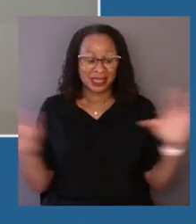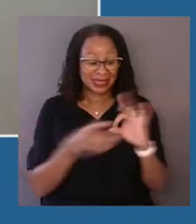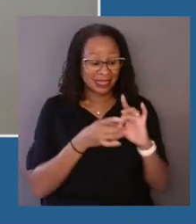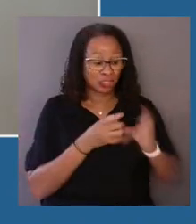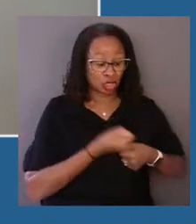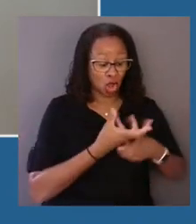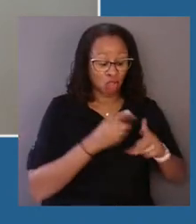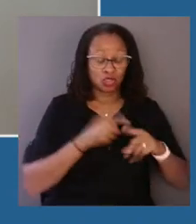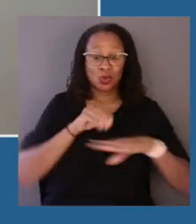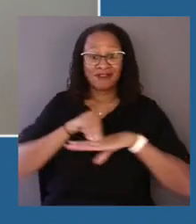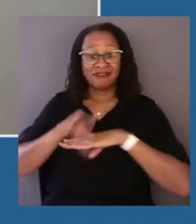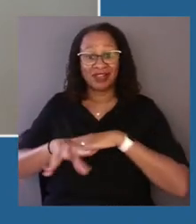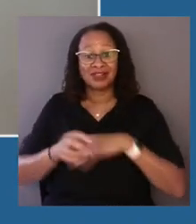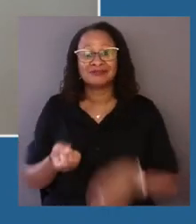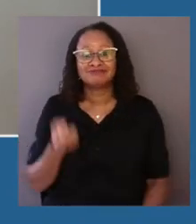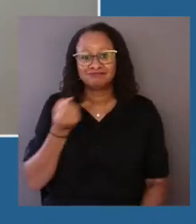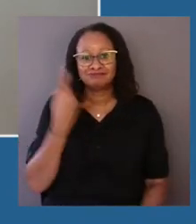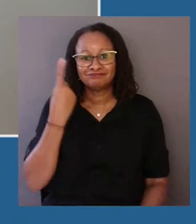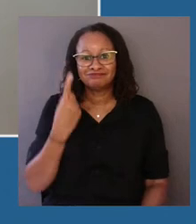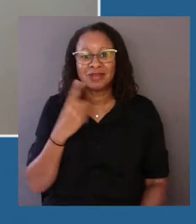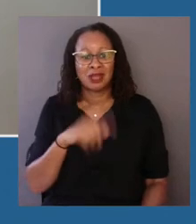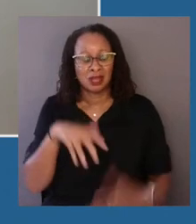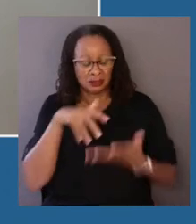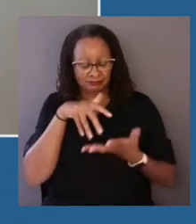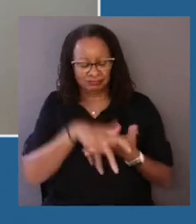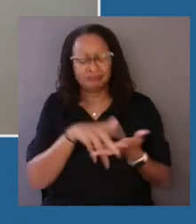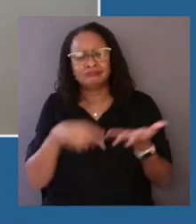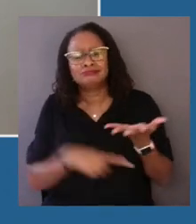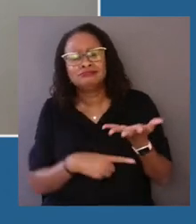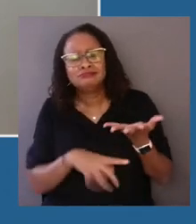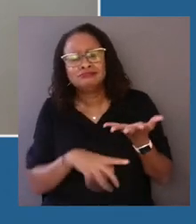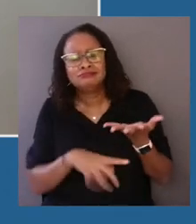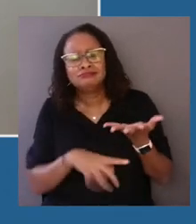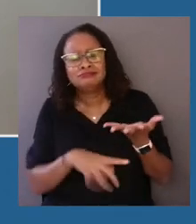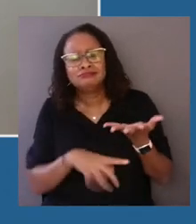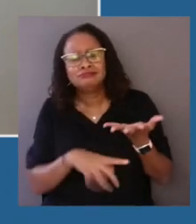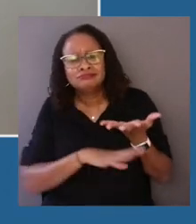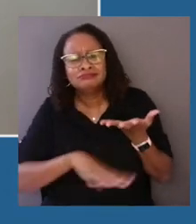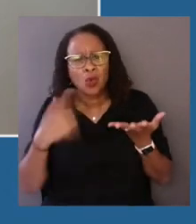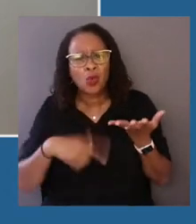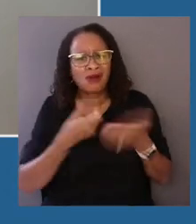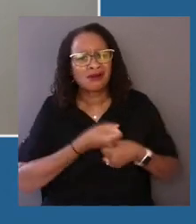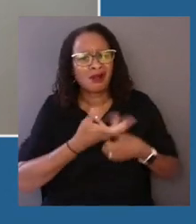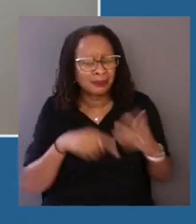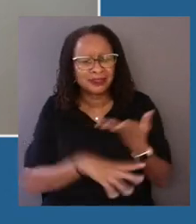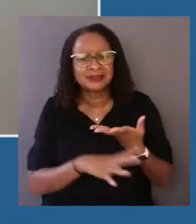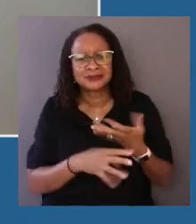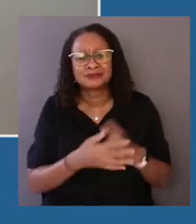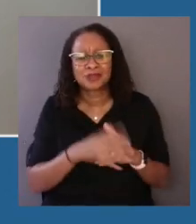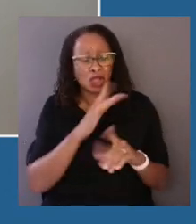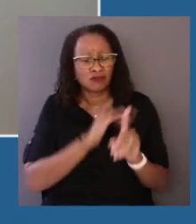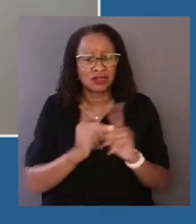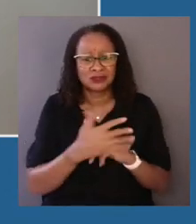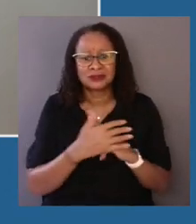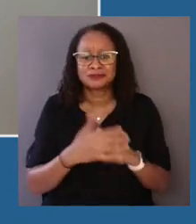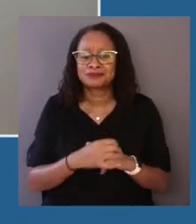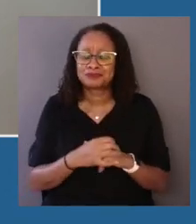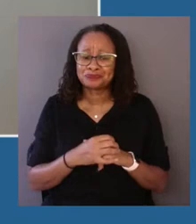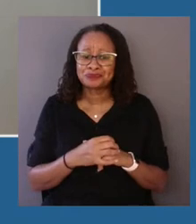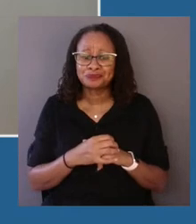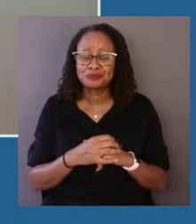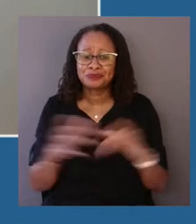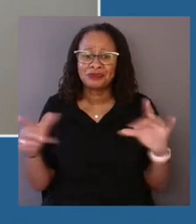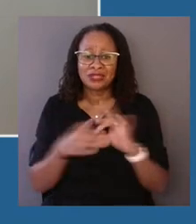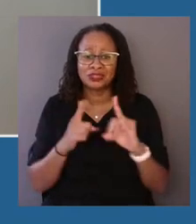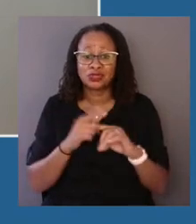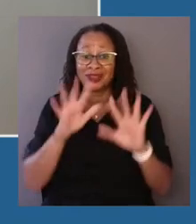effect, understanding the root causes of things that are happening around us, especially of the climate.